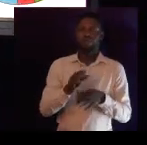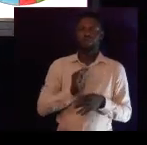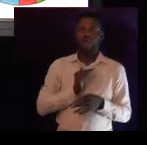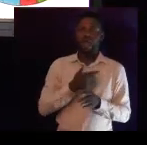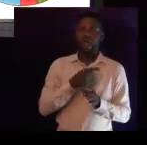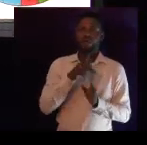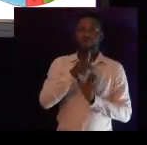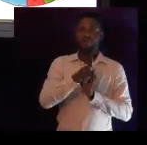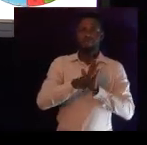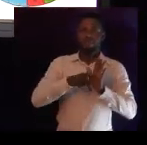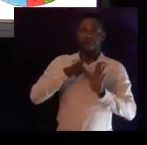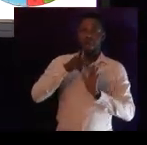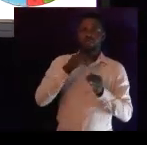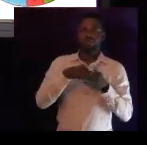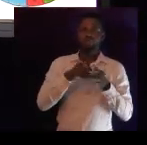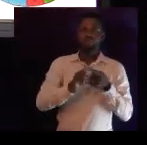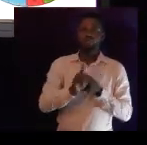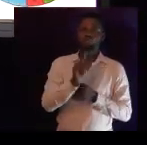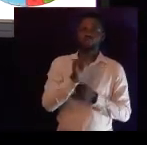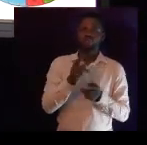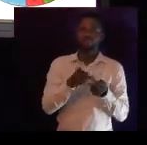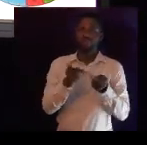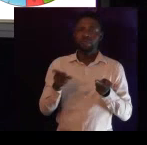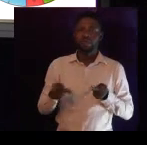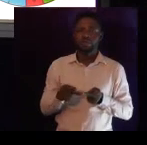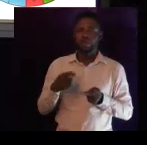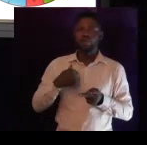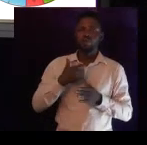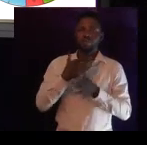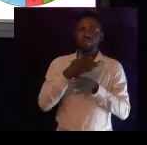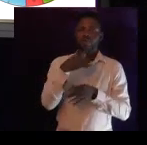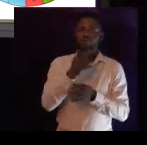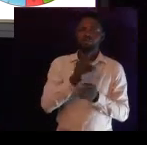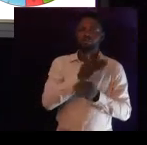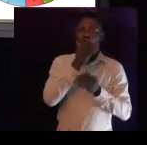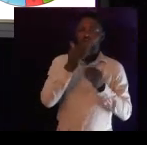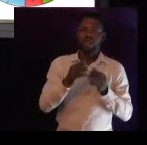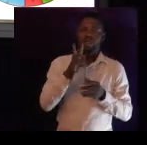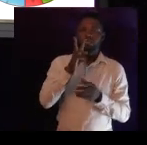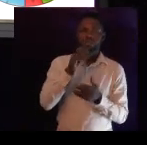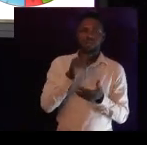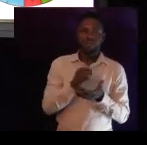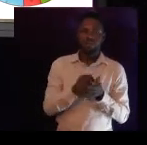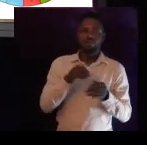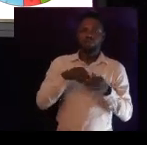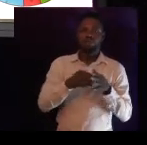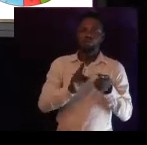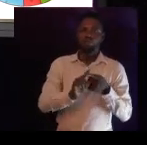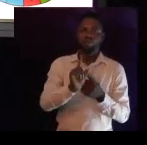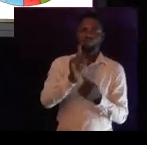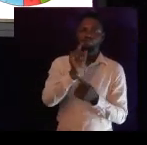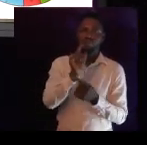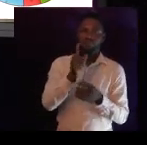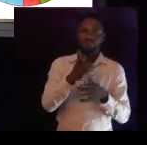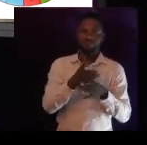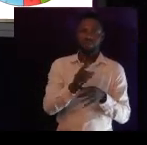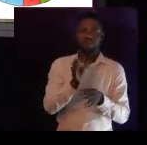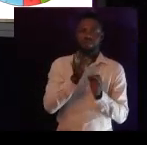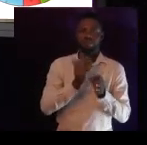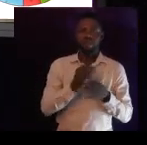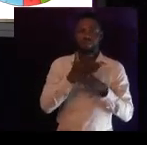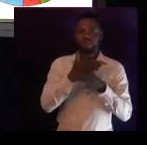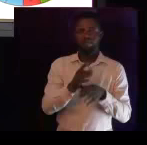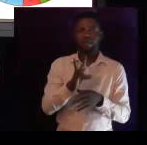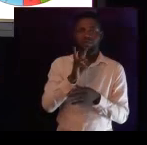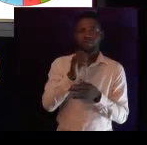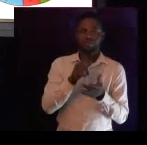pie into 20 places. That means I will divide the total money, the total 60,000, into 20. If I divide